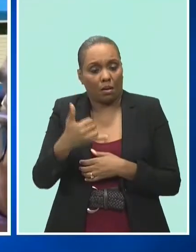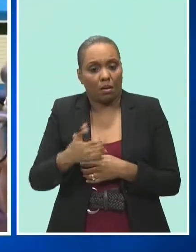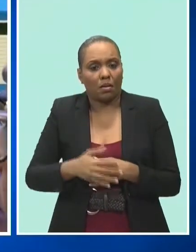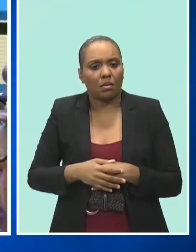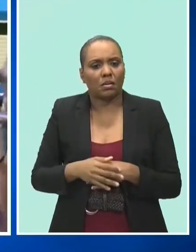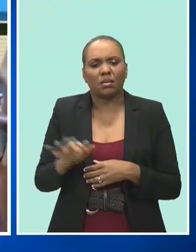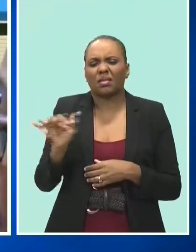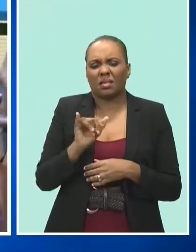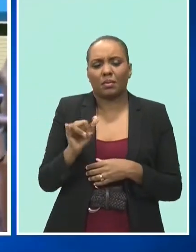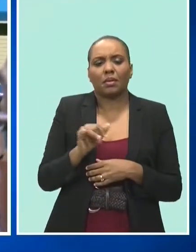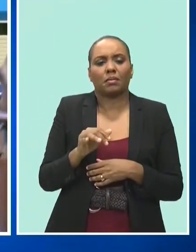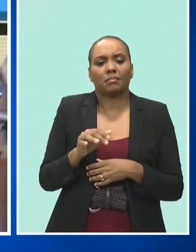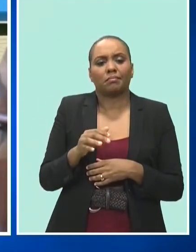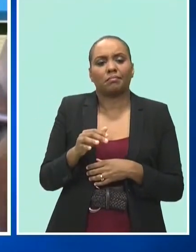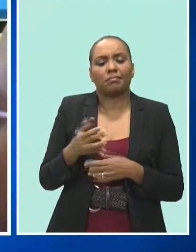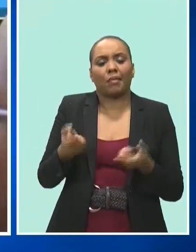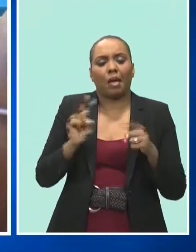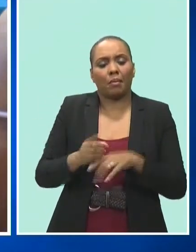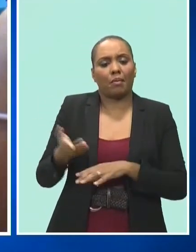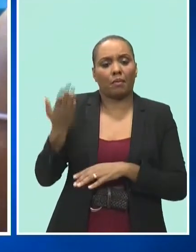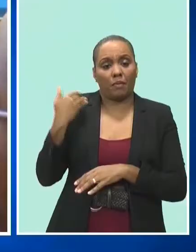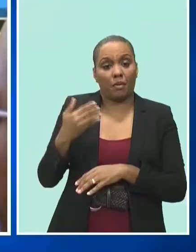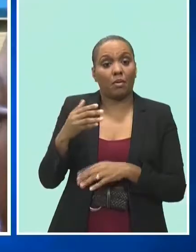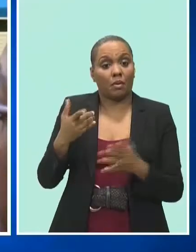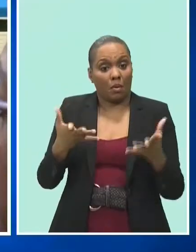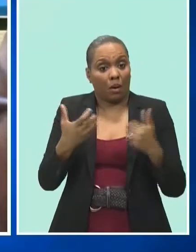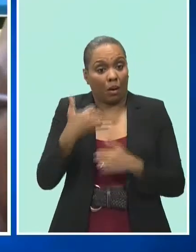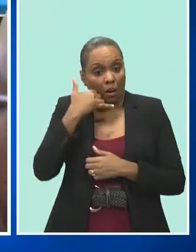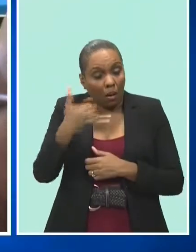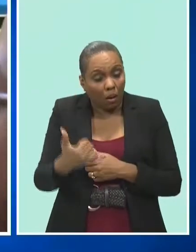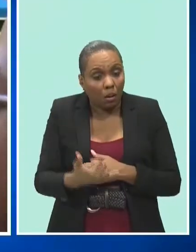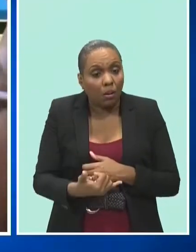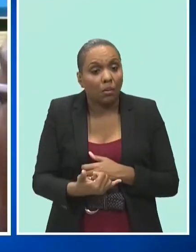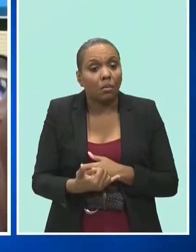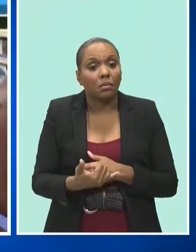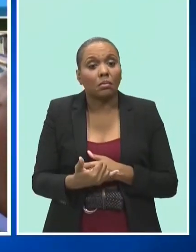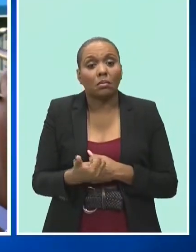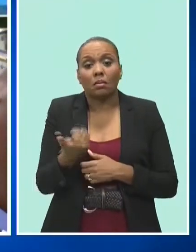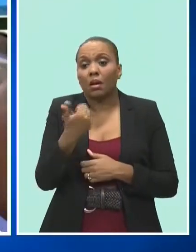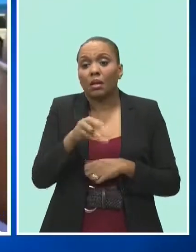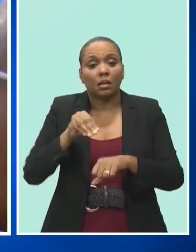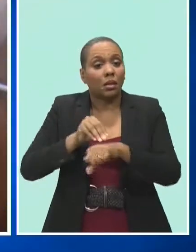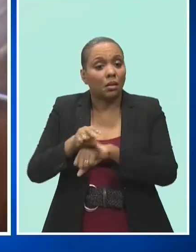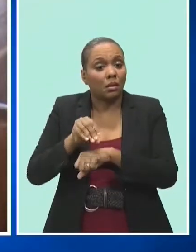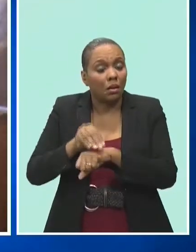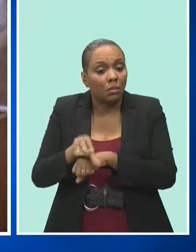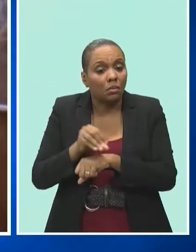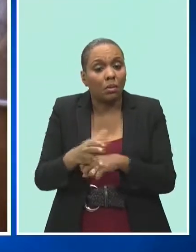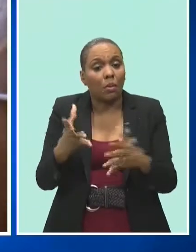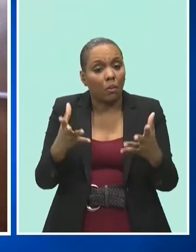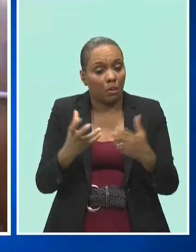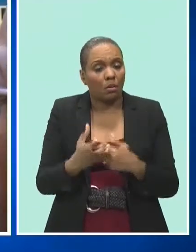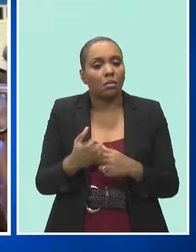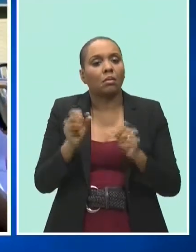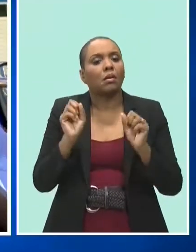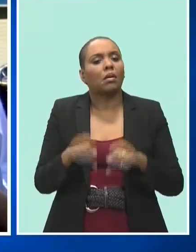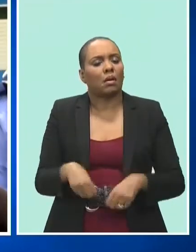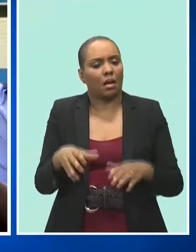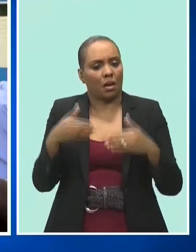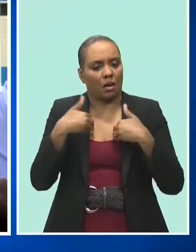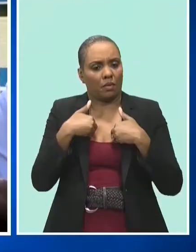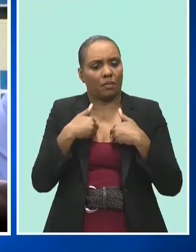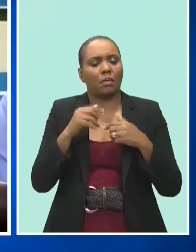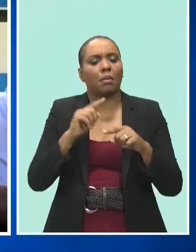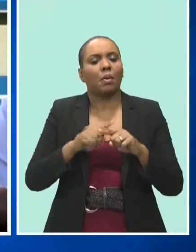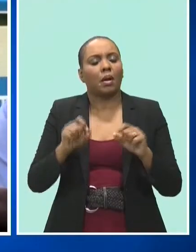with Frederick Smith, so persons can take advantage of being able to call in to be able to get the necessary counseling that they require. But it will be available at